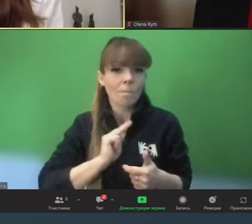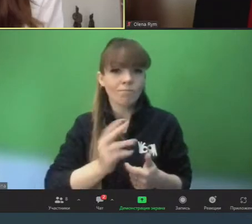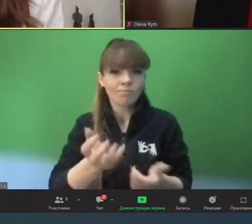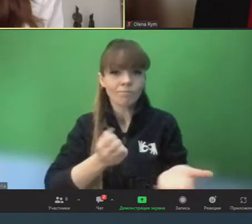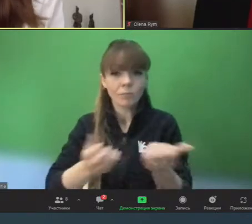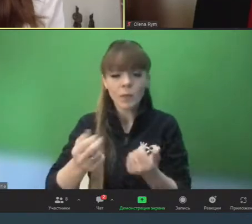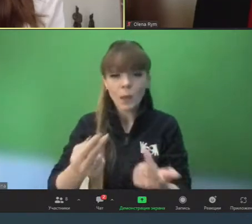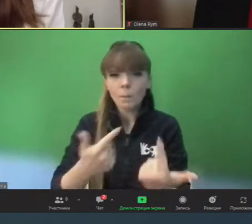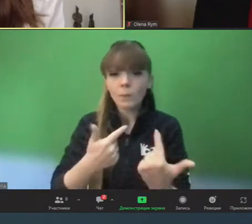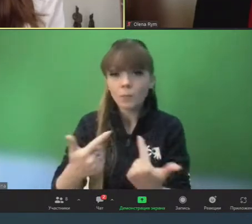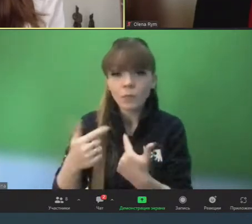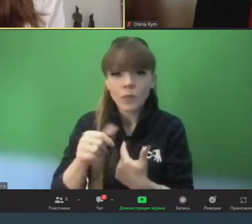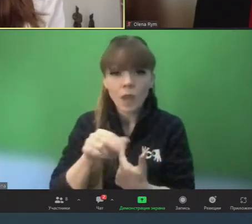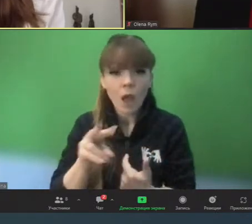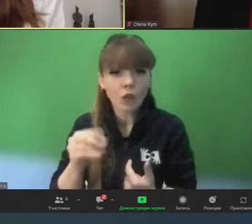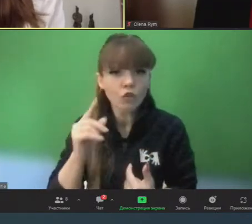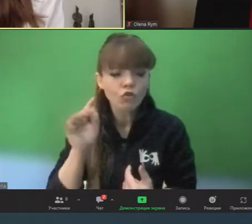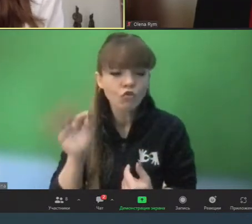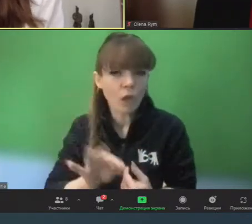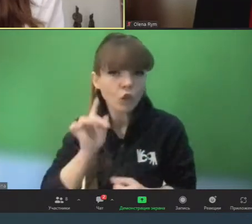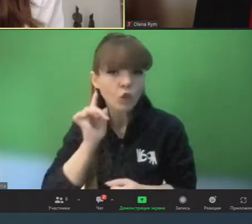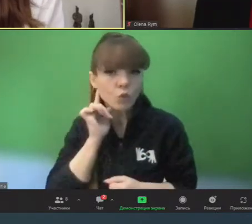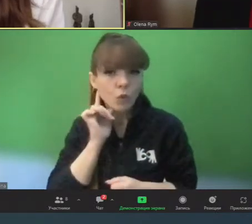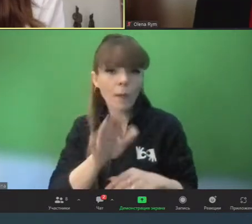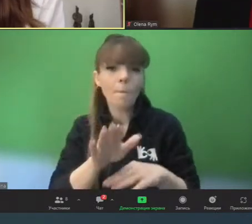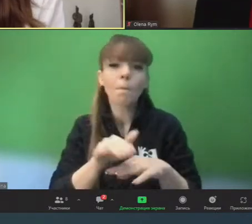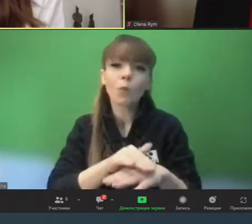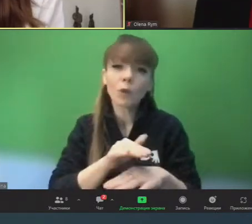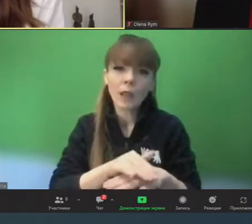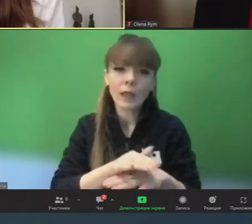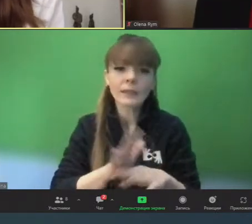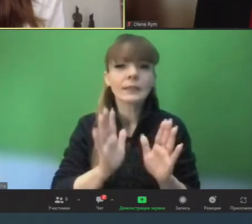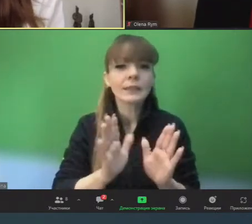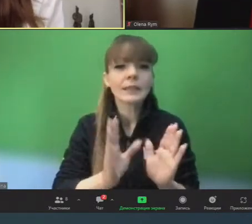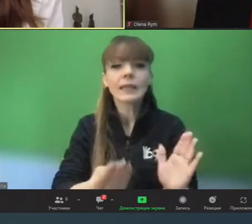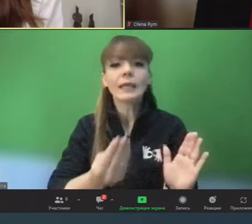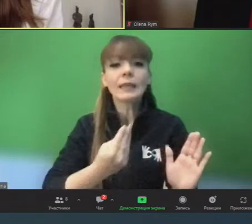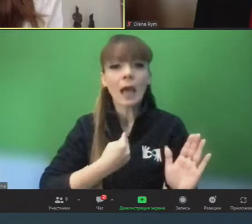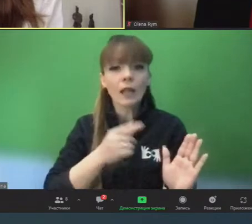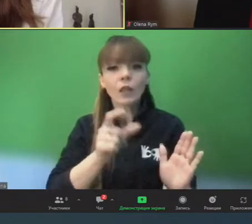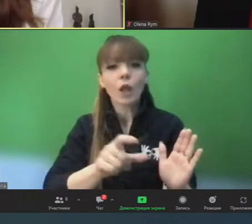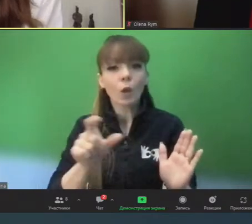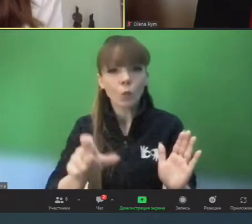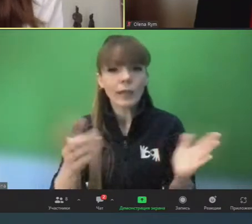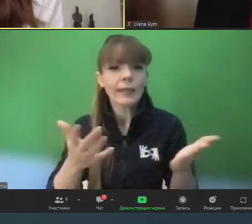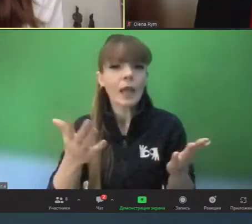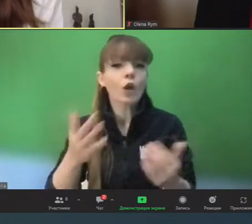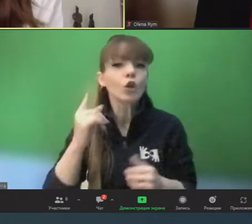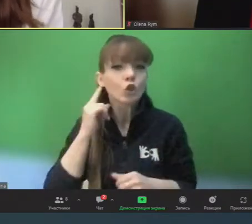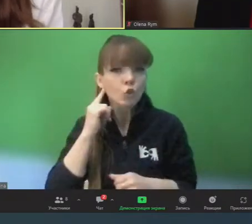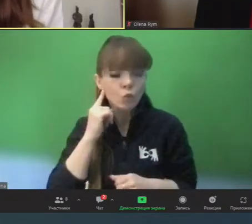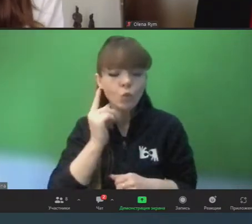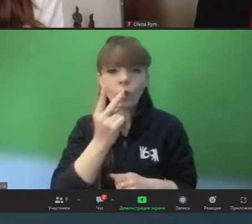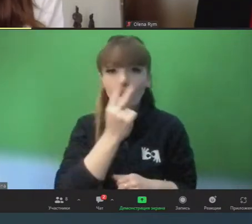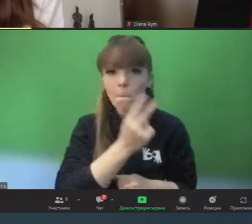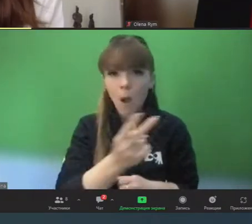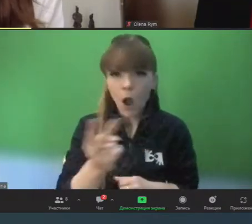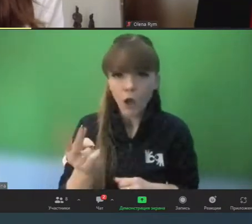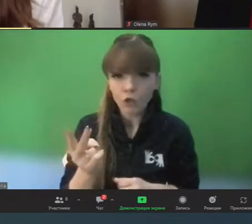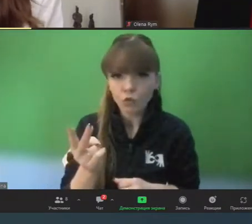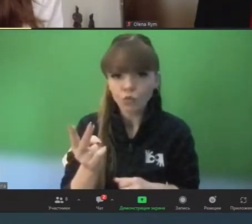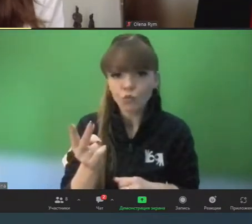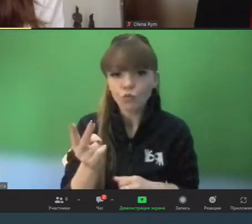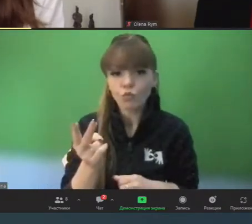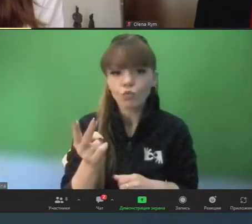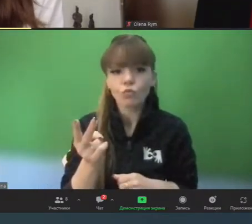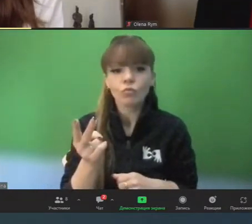disabilities, but what we hear more often than not, that the employer will say, we are only